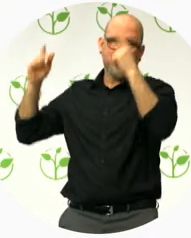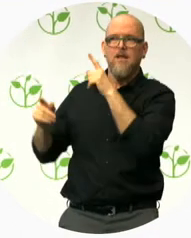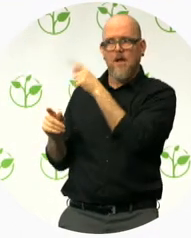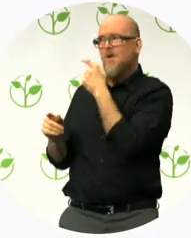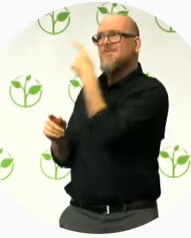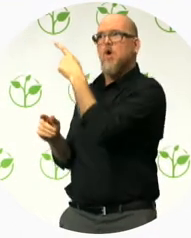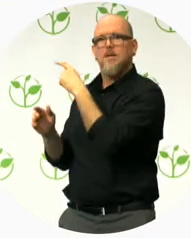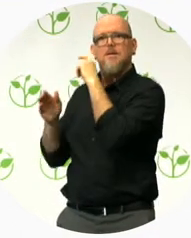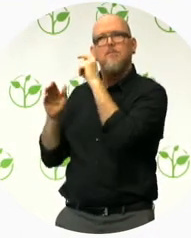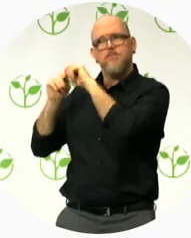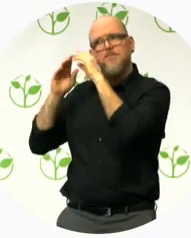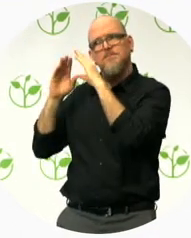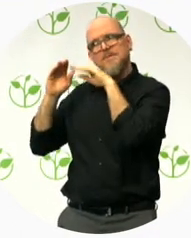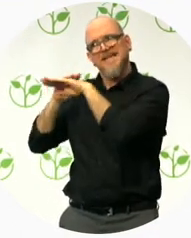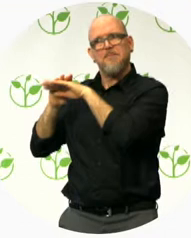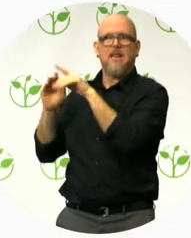I'm almost at the end.